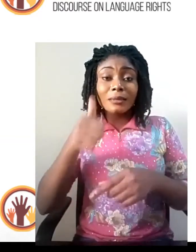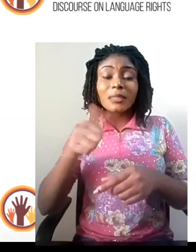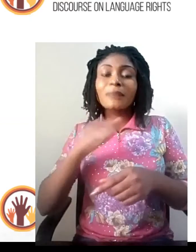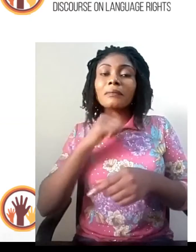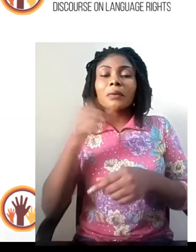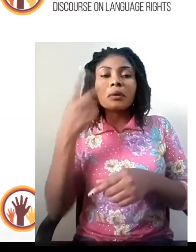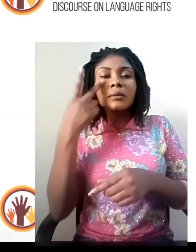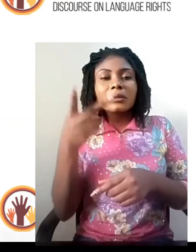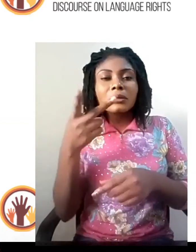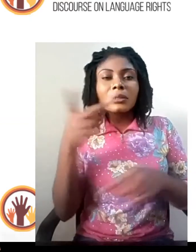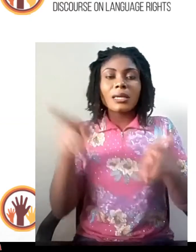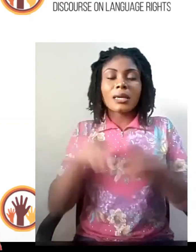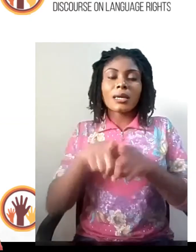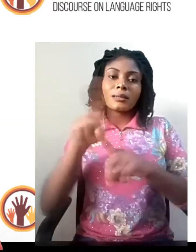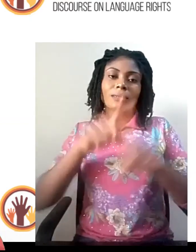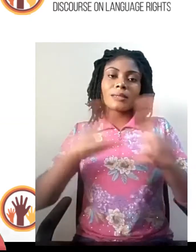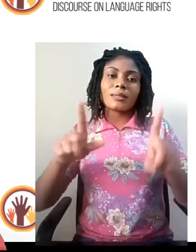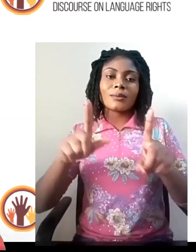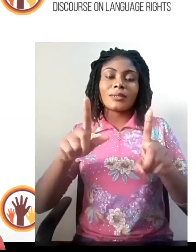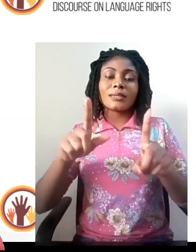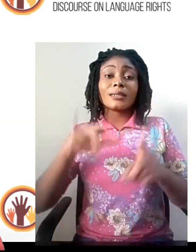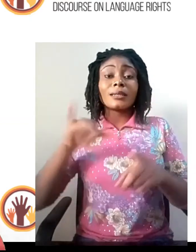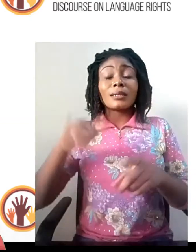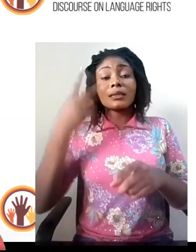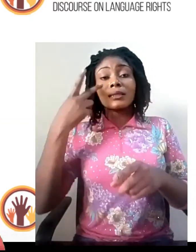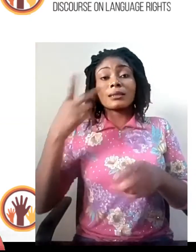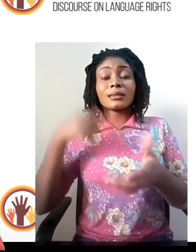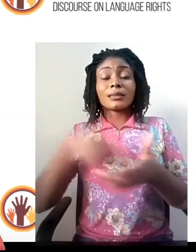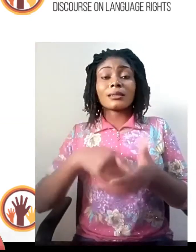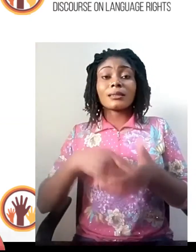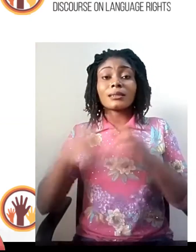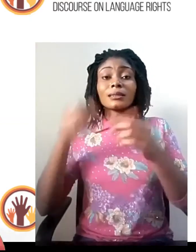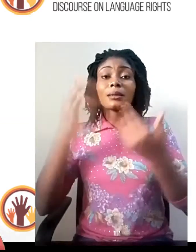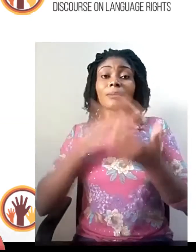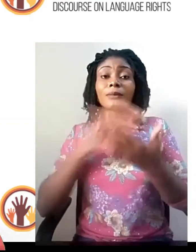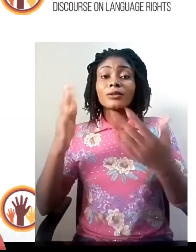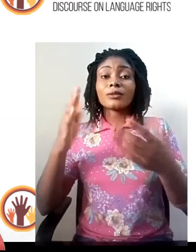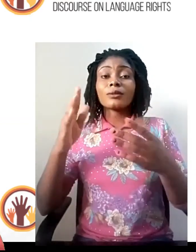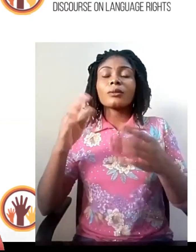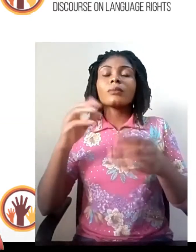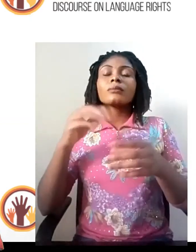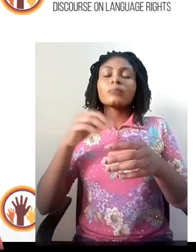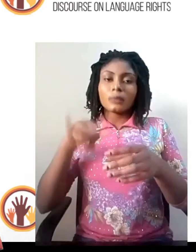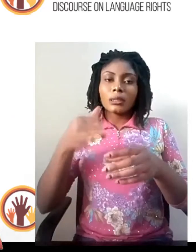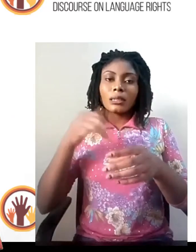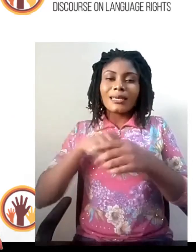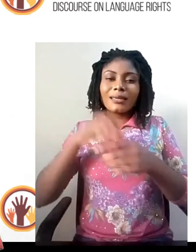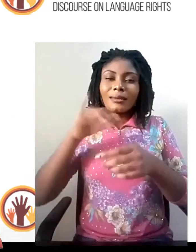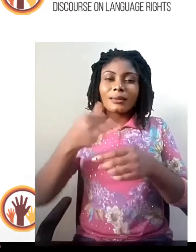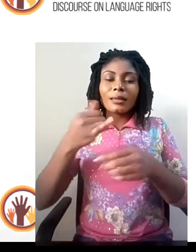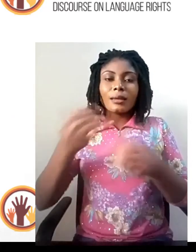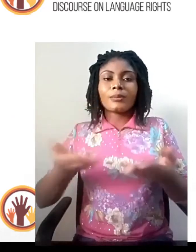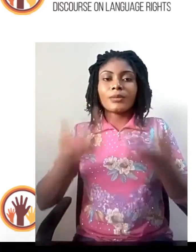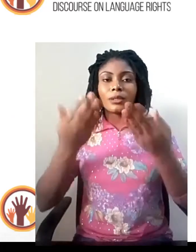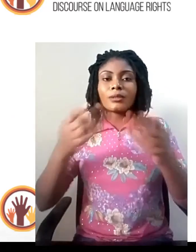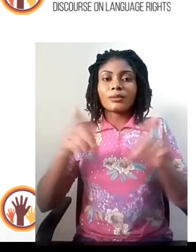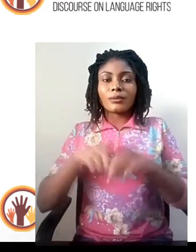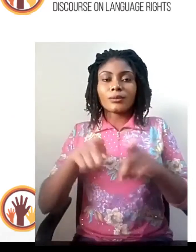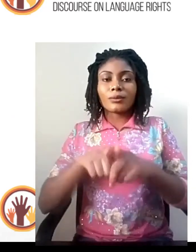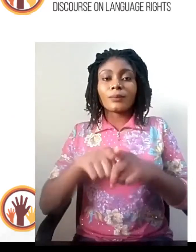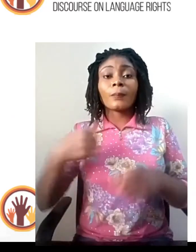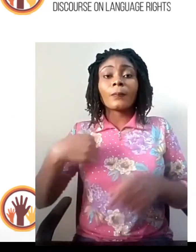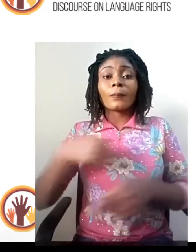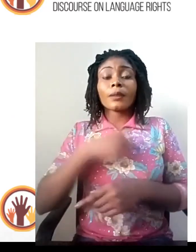address this issue in their presentation also. We need to document